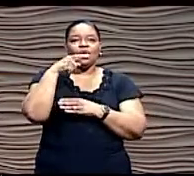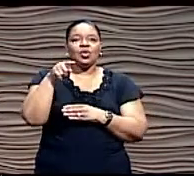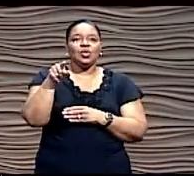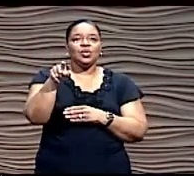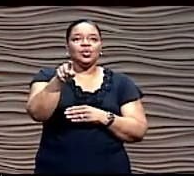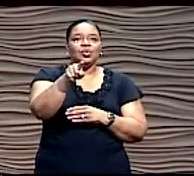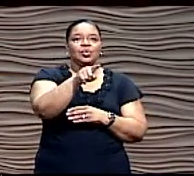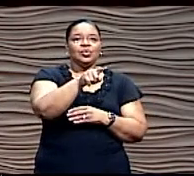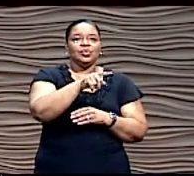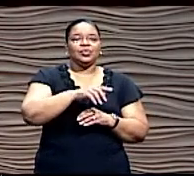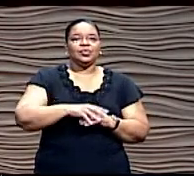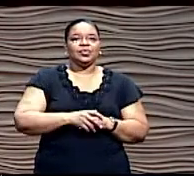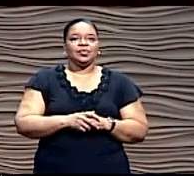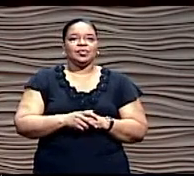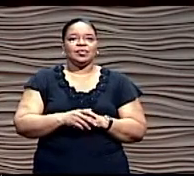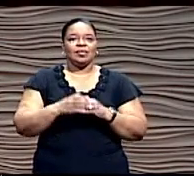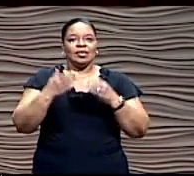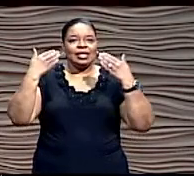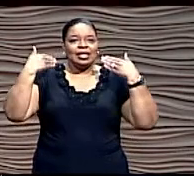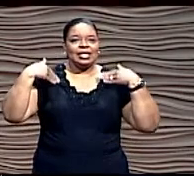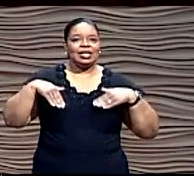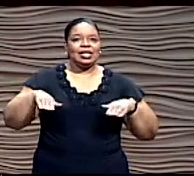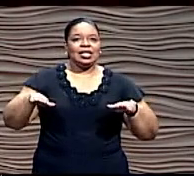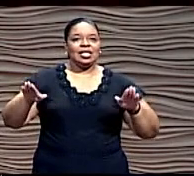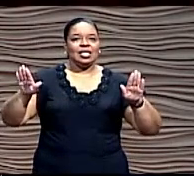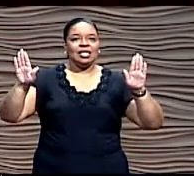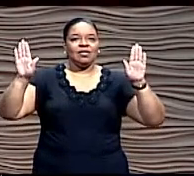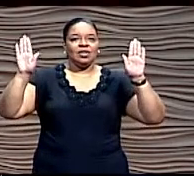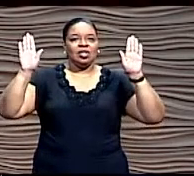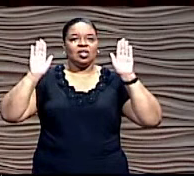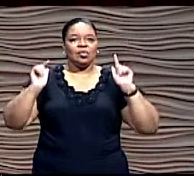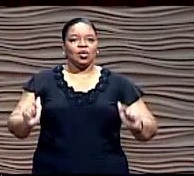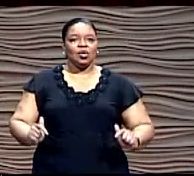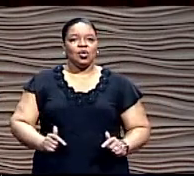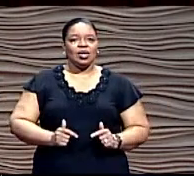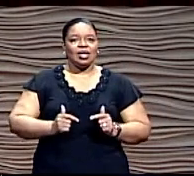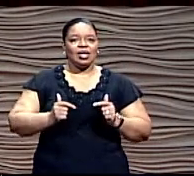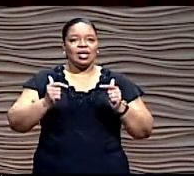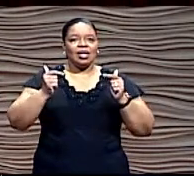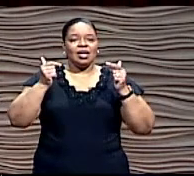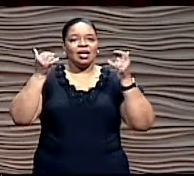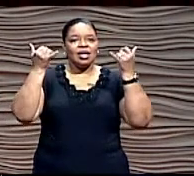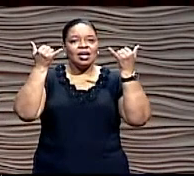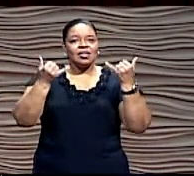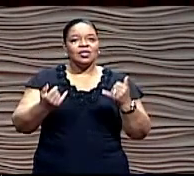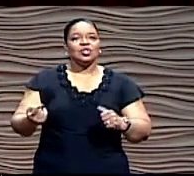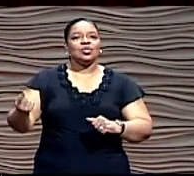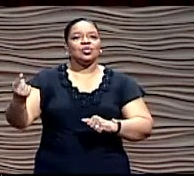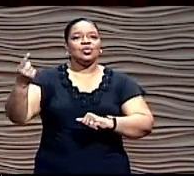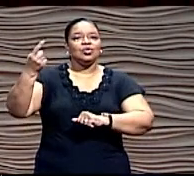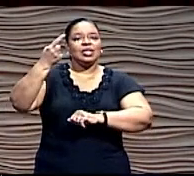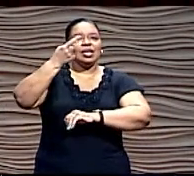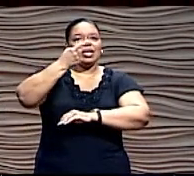waiting on you. Hallelujah. Living your life